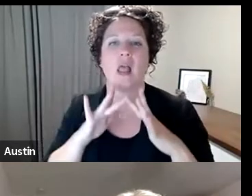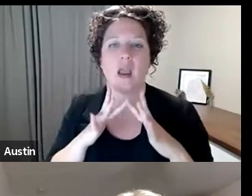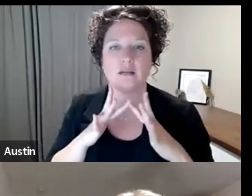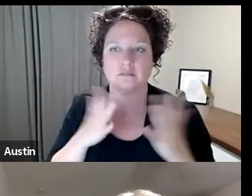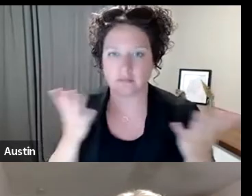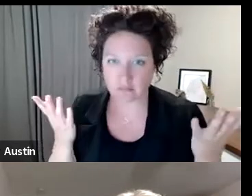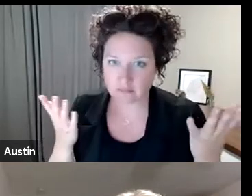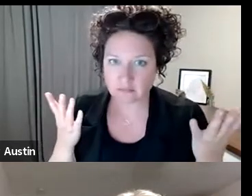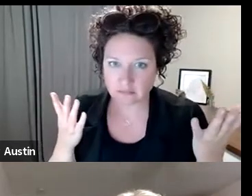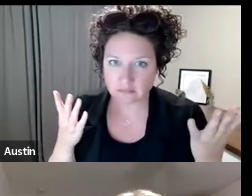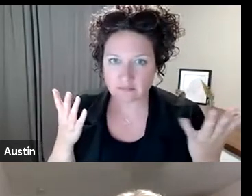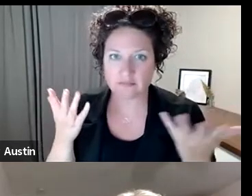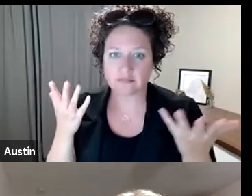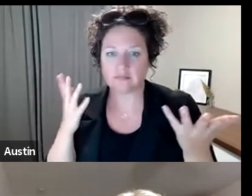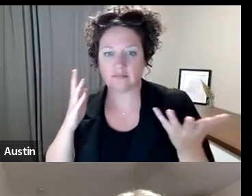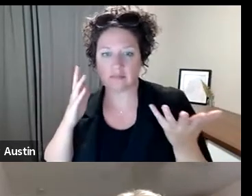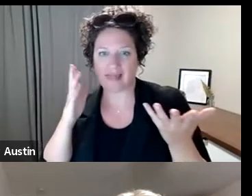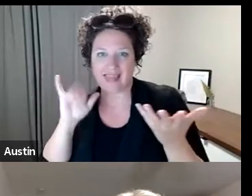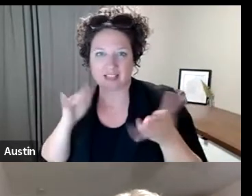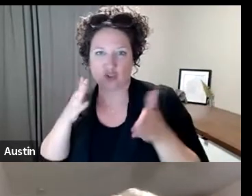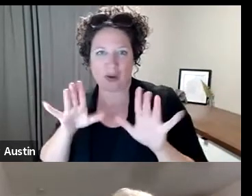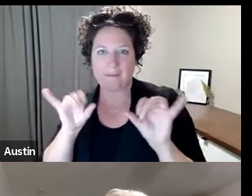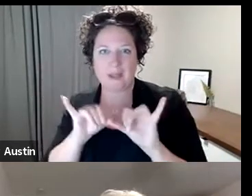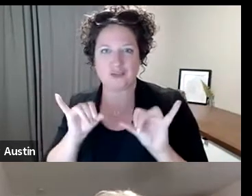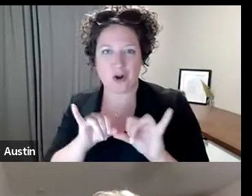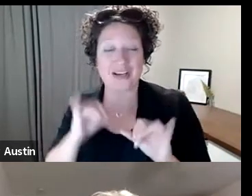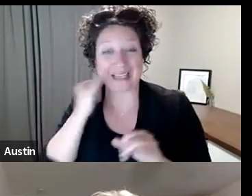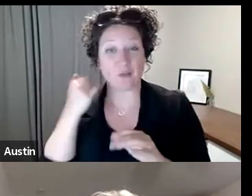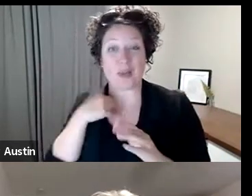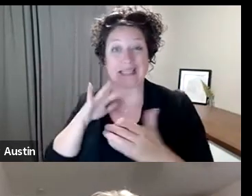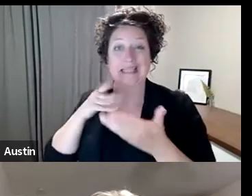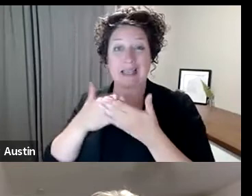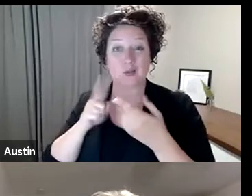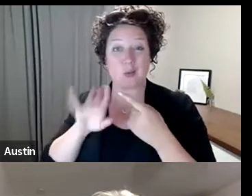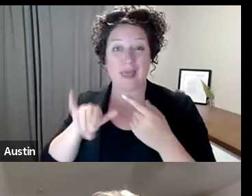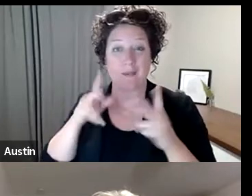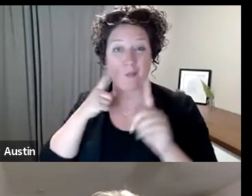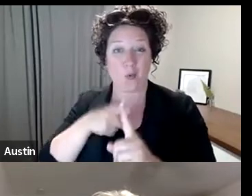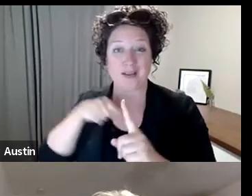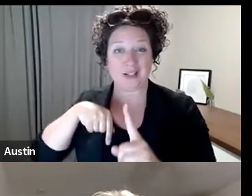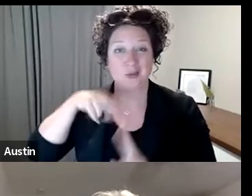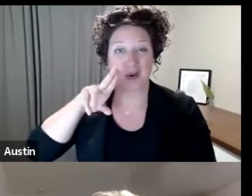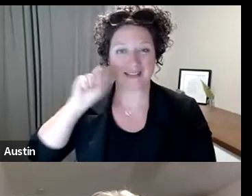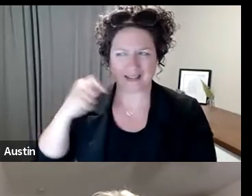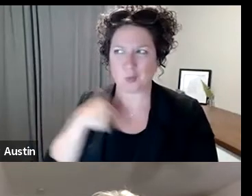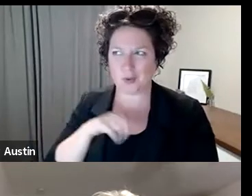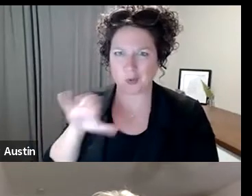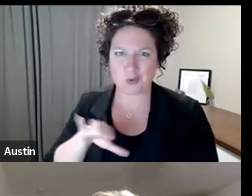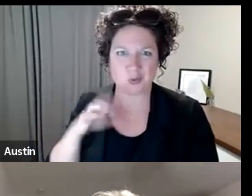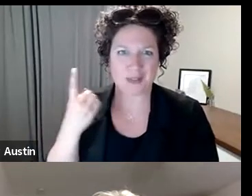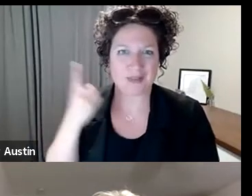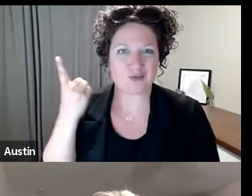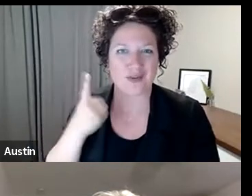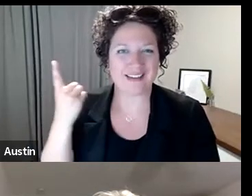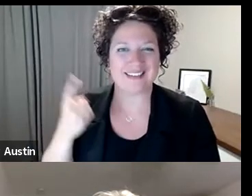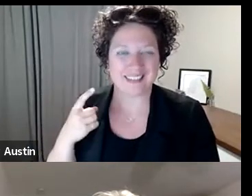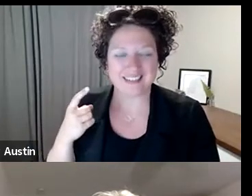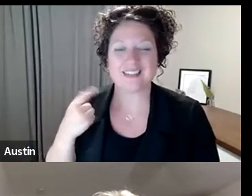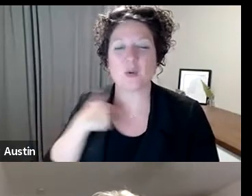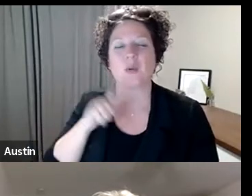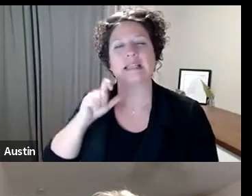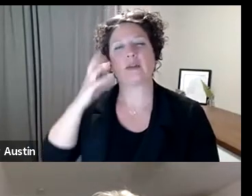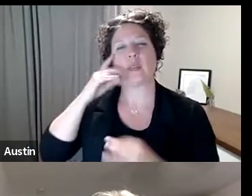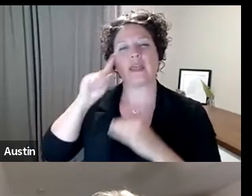good benchmark. You know, if we get to that point in the United States, we'll be doing a few things right. And so we need to think through what